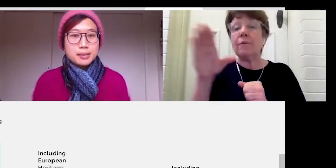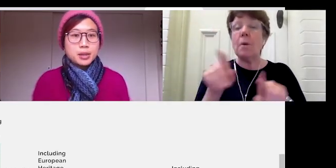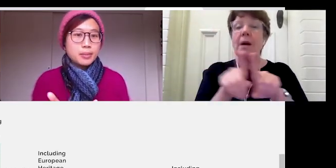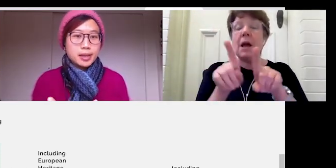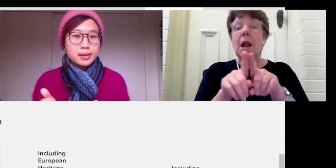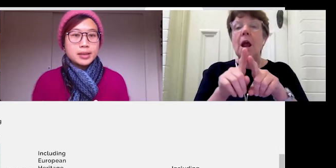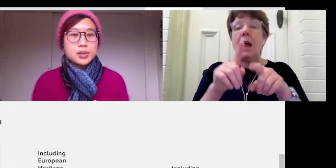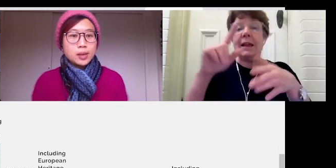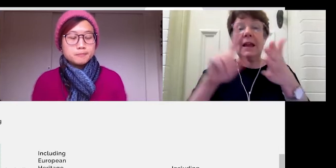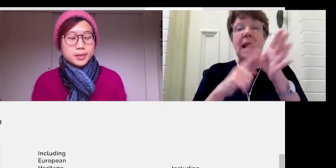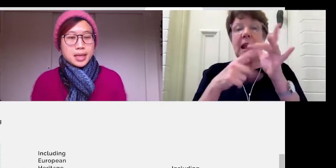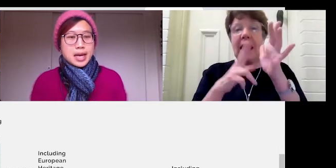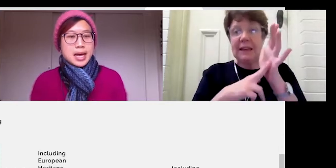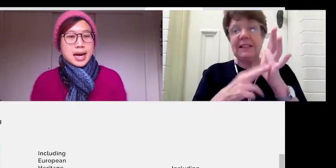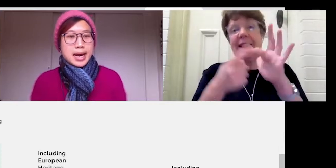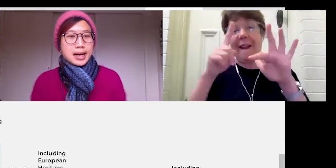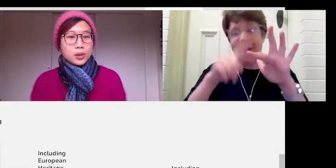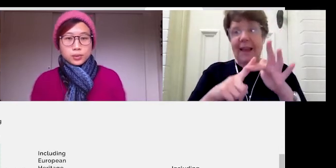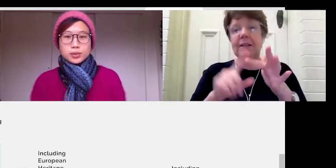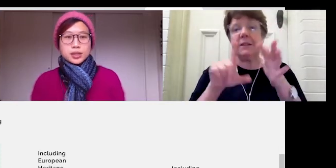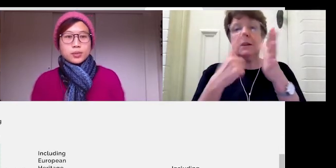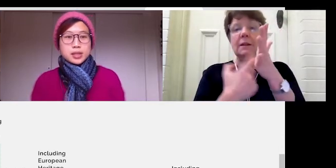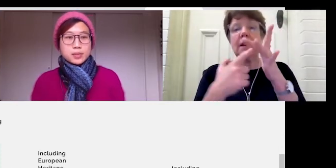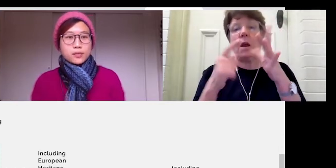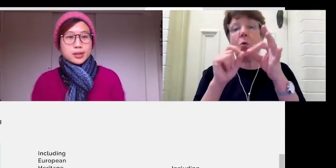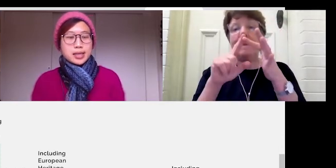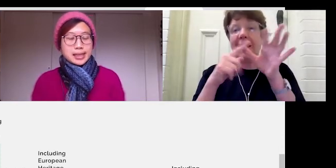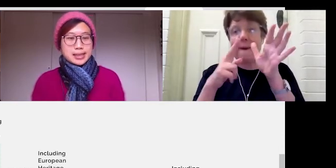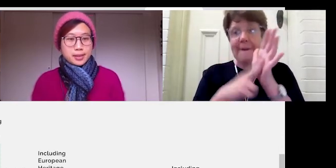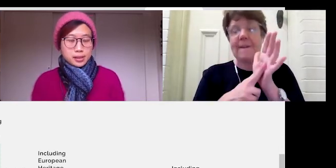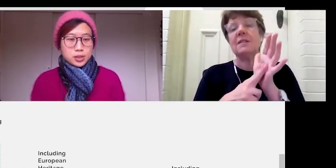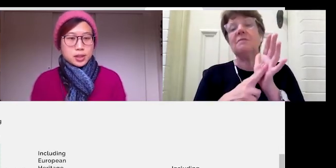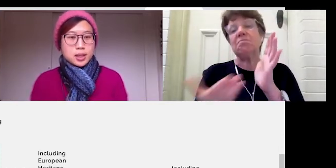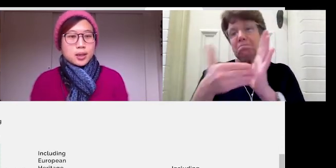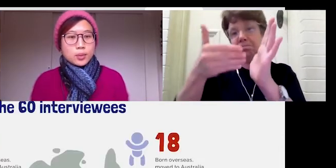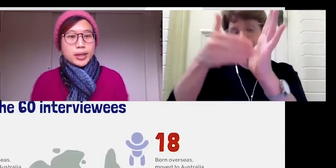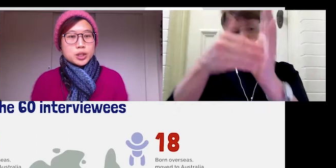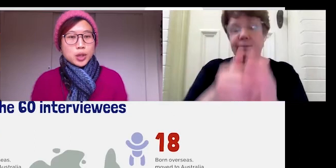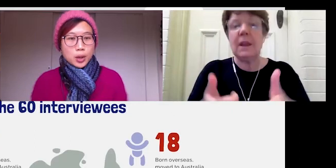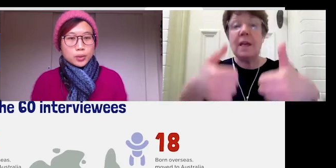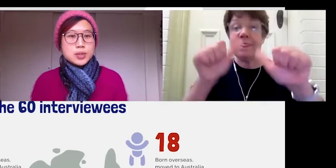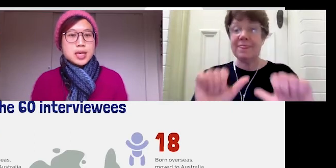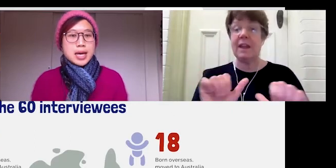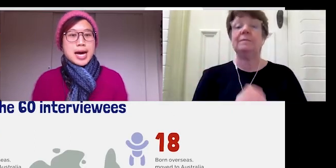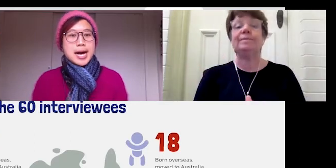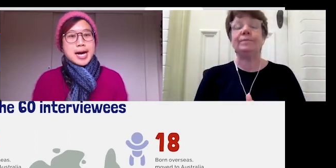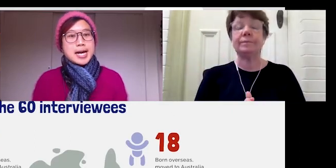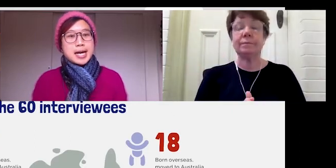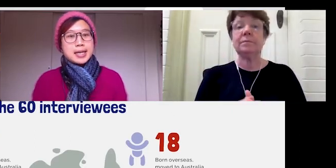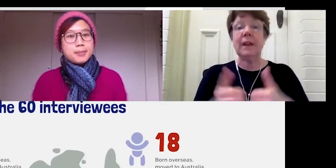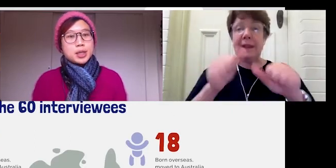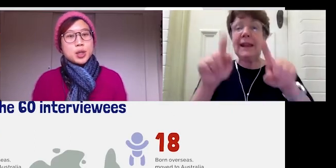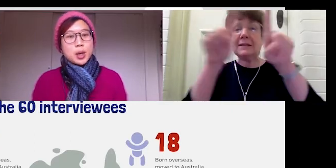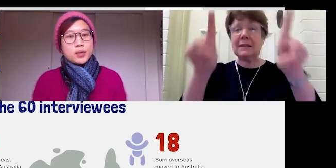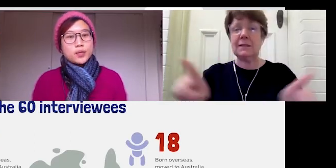Latinx, Caribbean, and so on. Cool, so we'll just move on to the next image, which shows